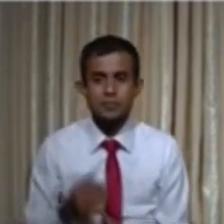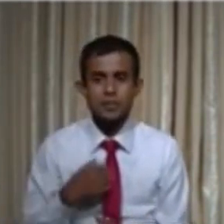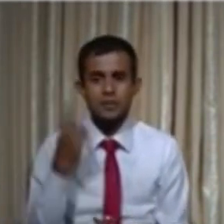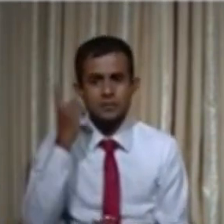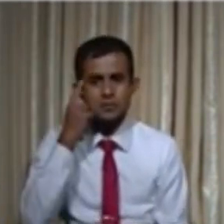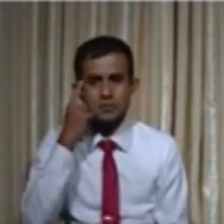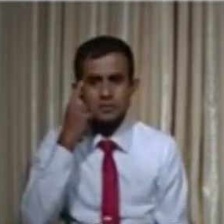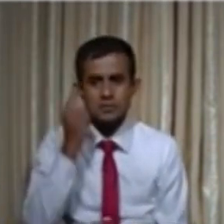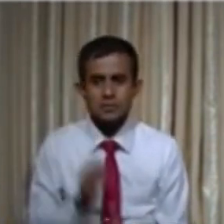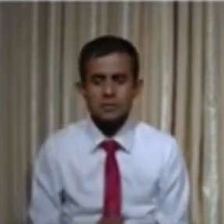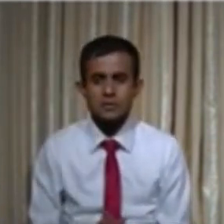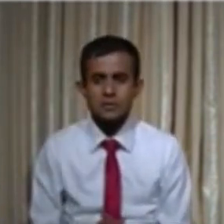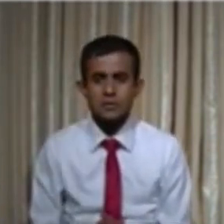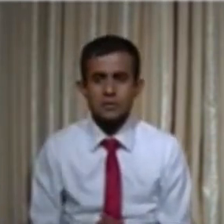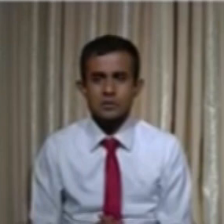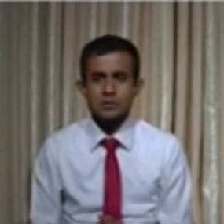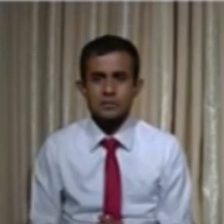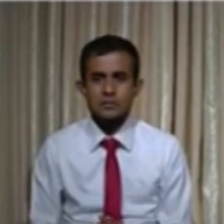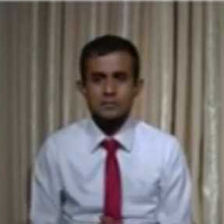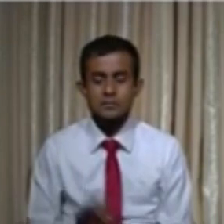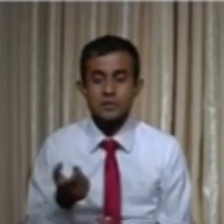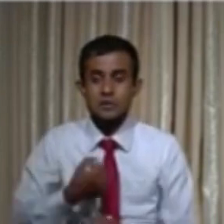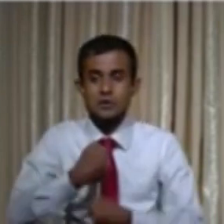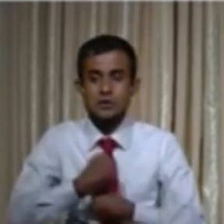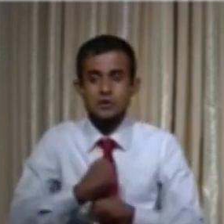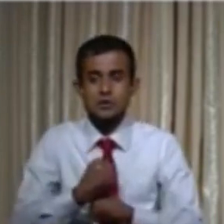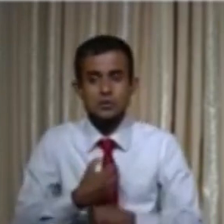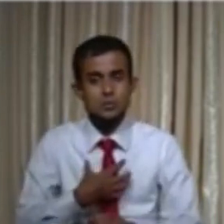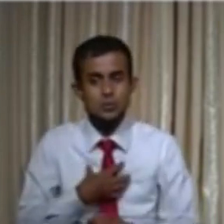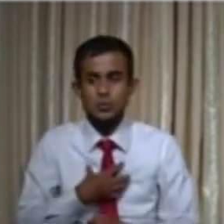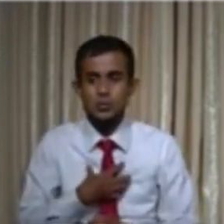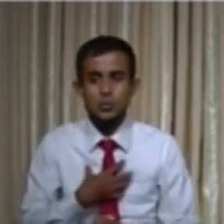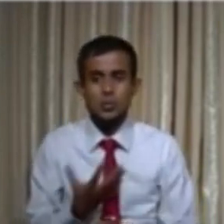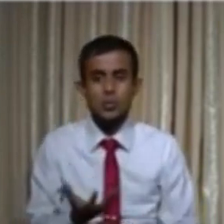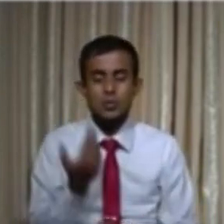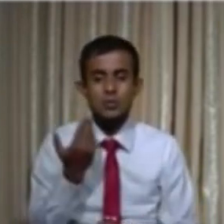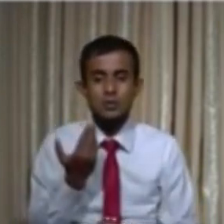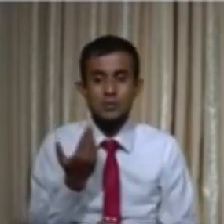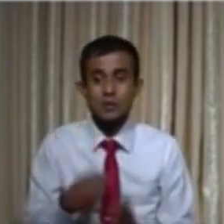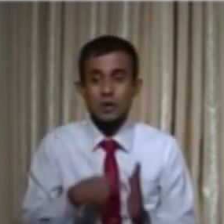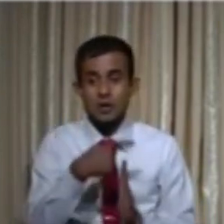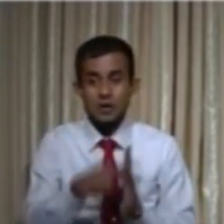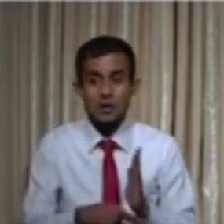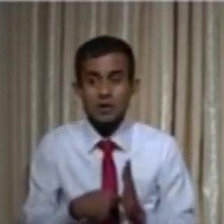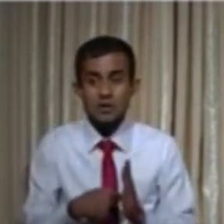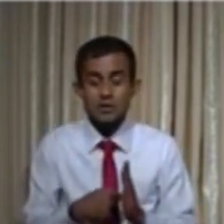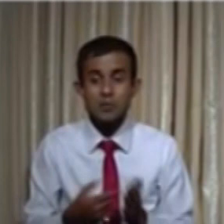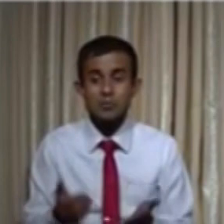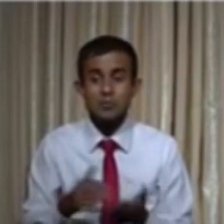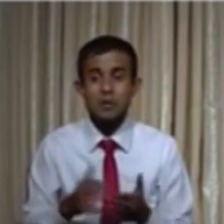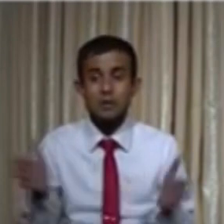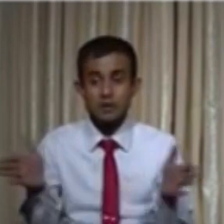are a divisive factor. Not this government, not the Gotabaya Rajapaksa era. They celebrate the fact that they were